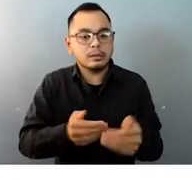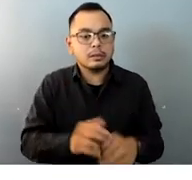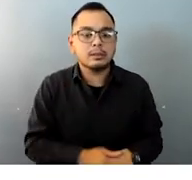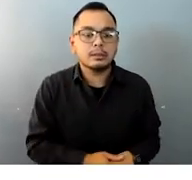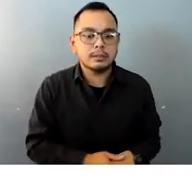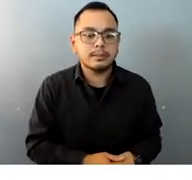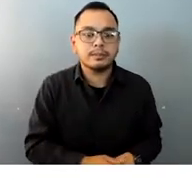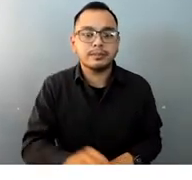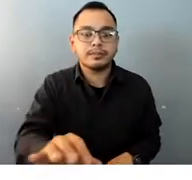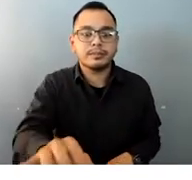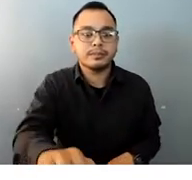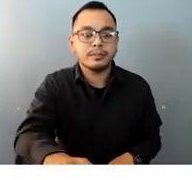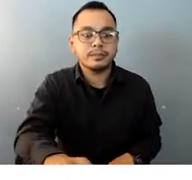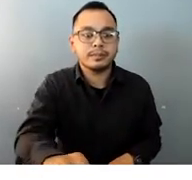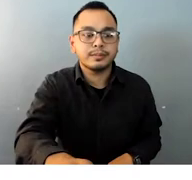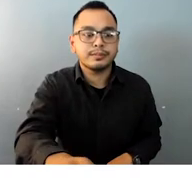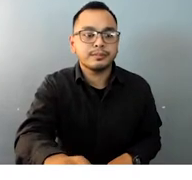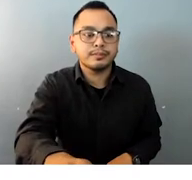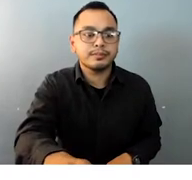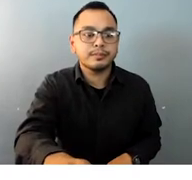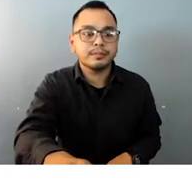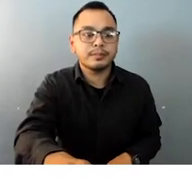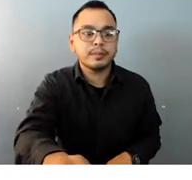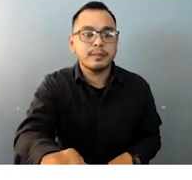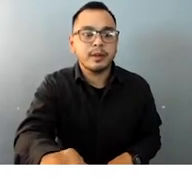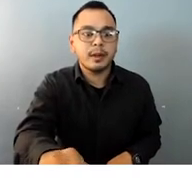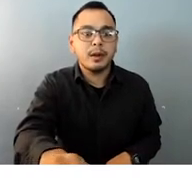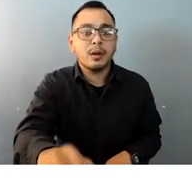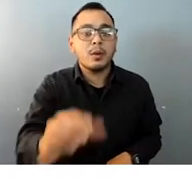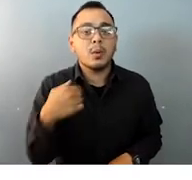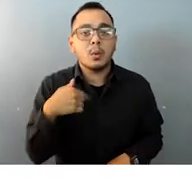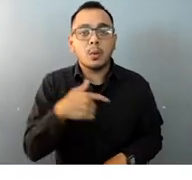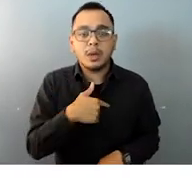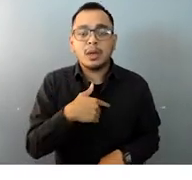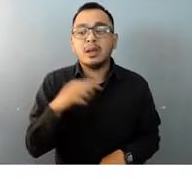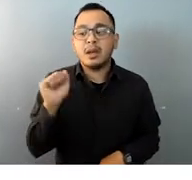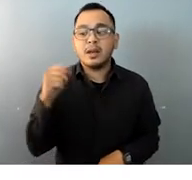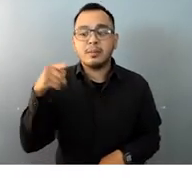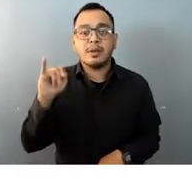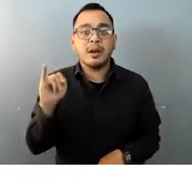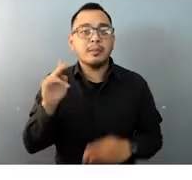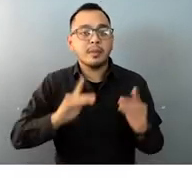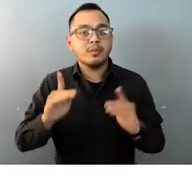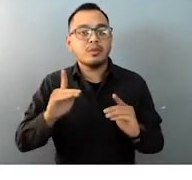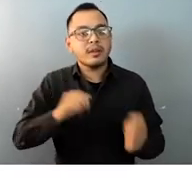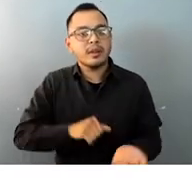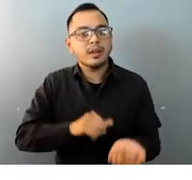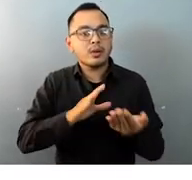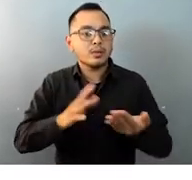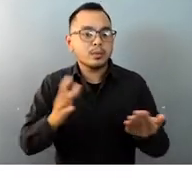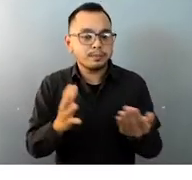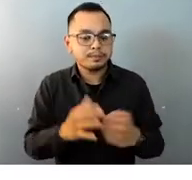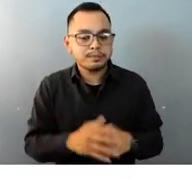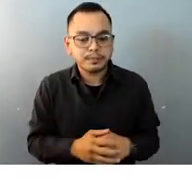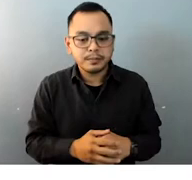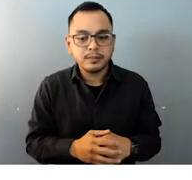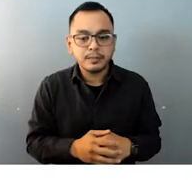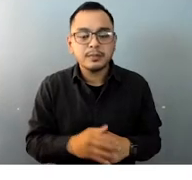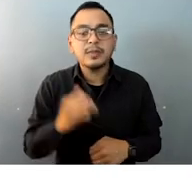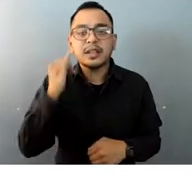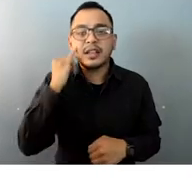where this goes from here. One of the things that I think all of us as AAPI folks encounter is